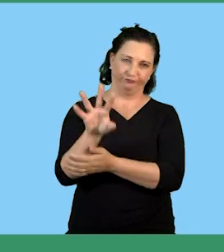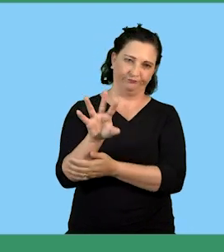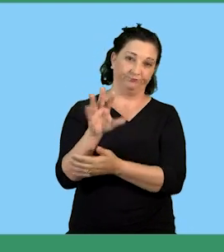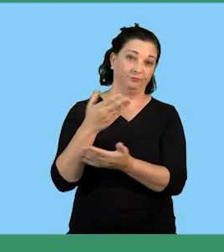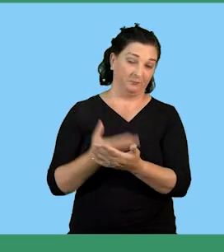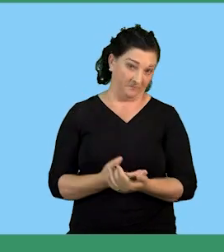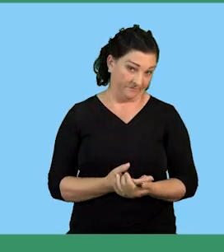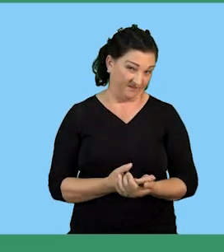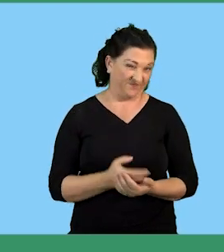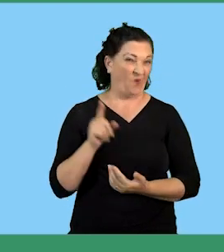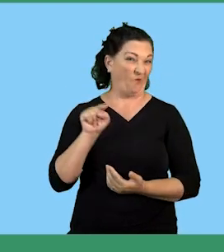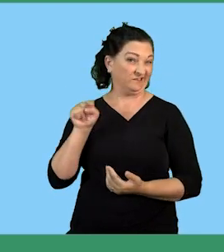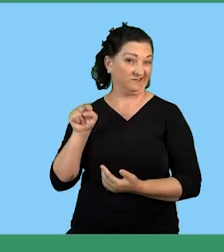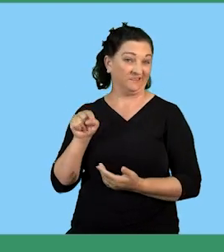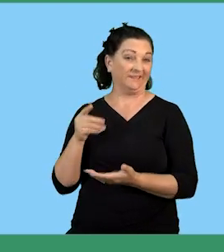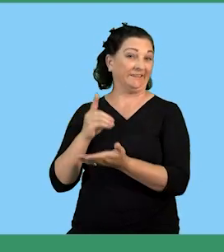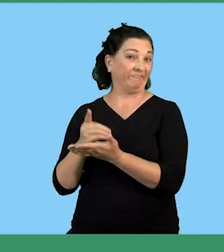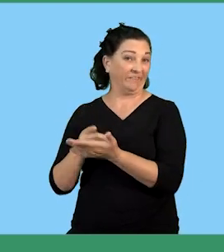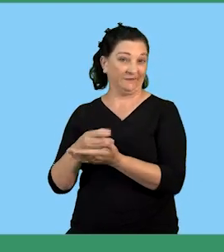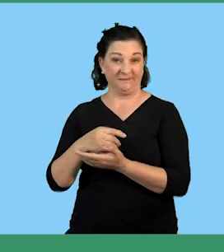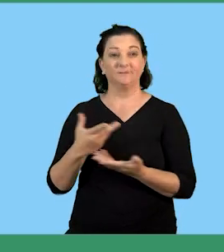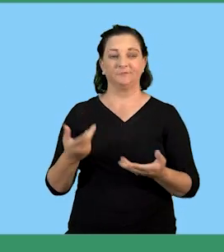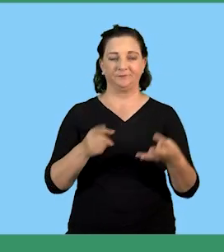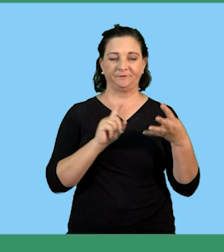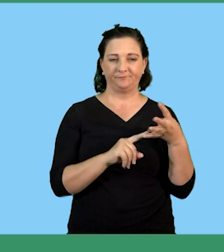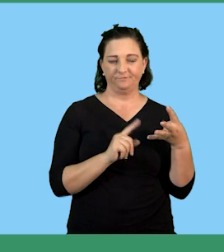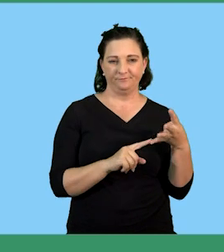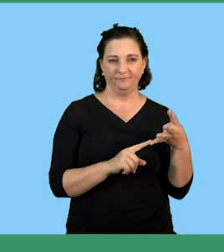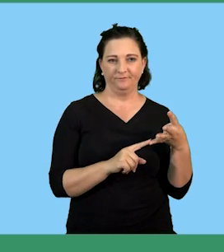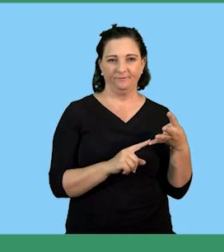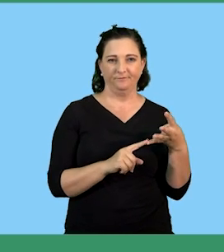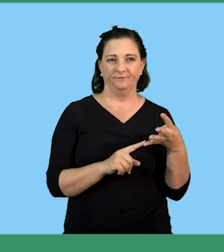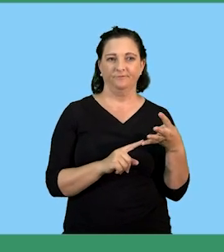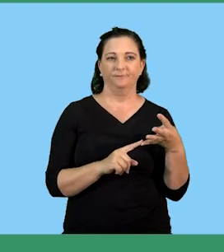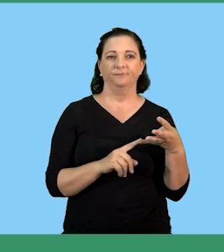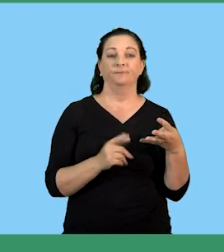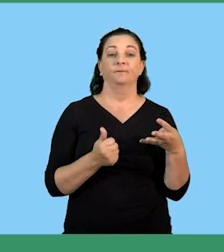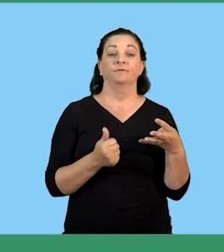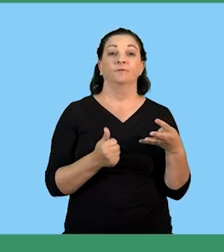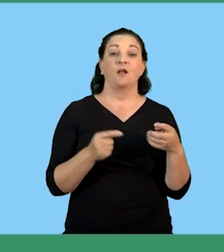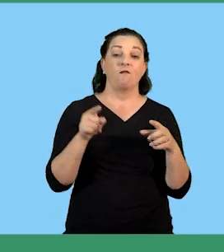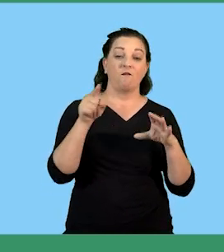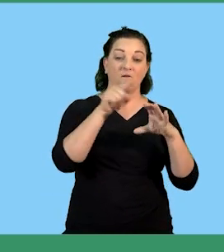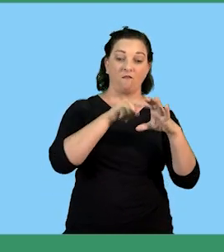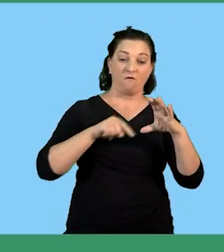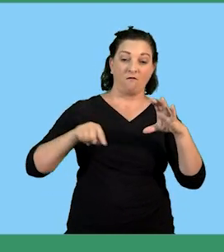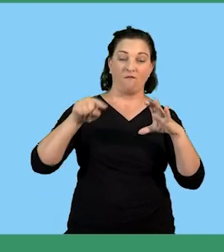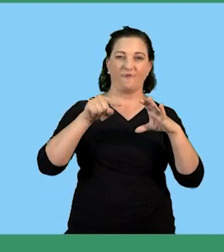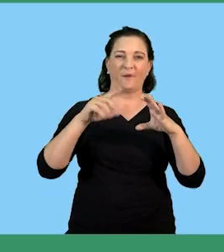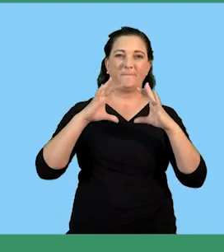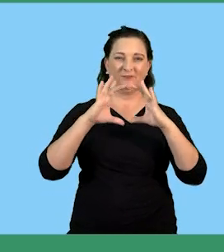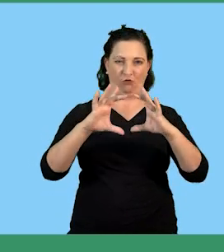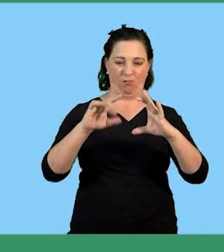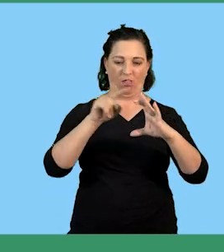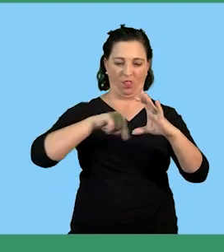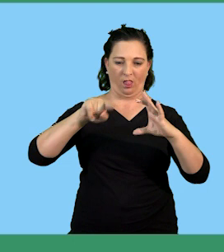is a device that takes a video signal. Lastly, it's a circular graph. So already we are given